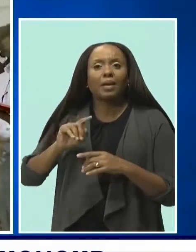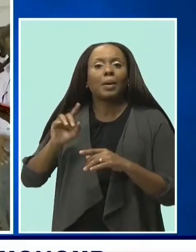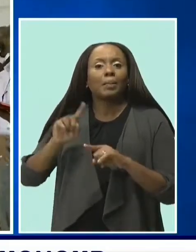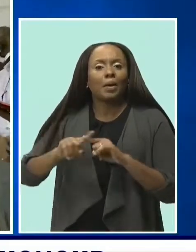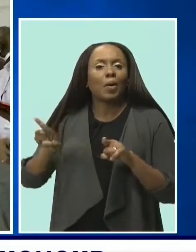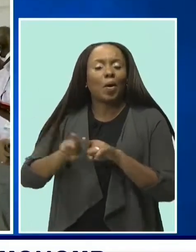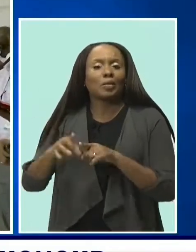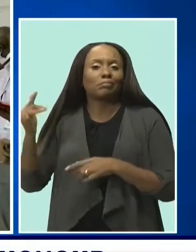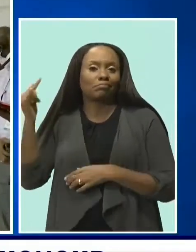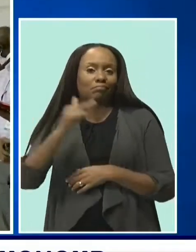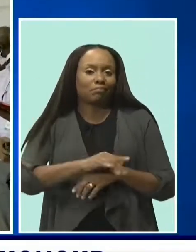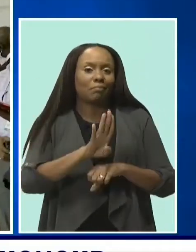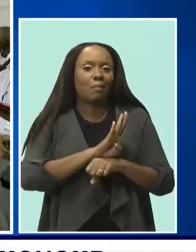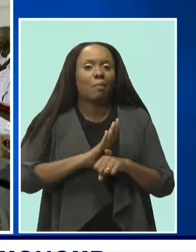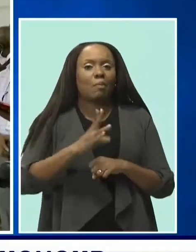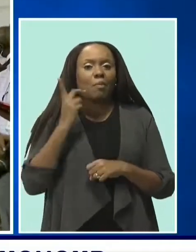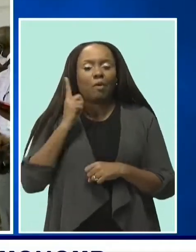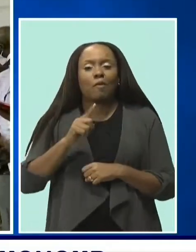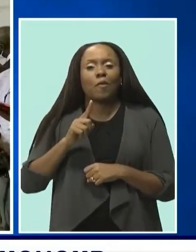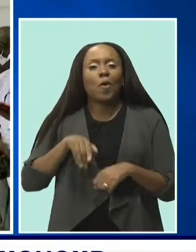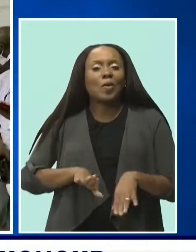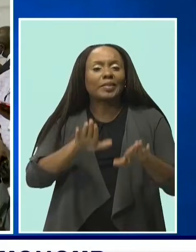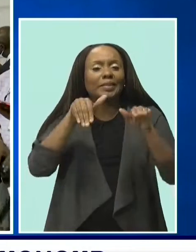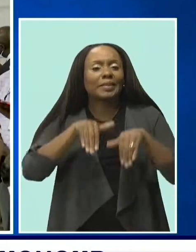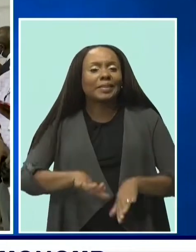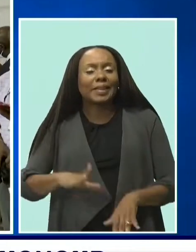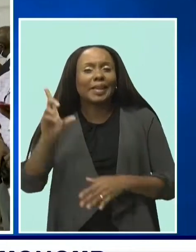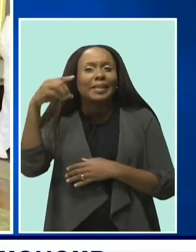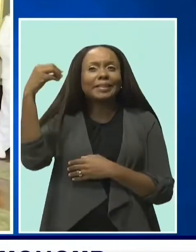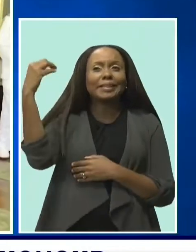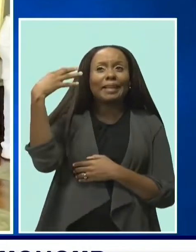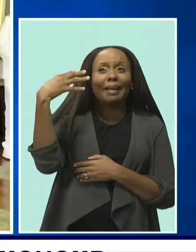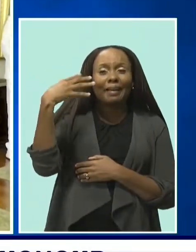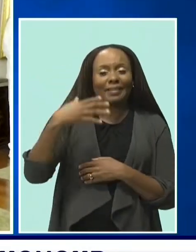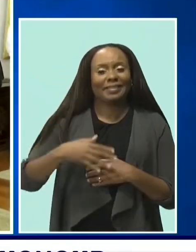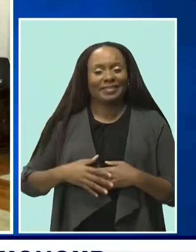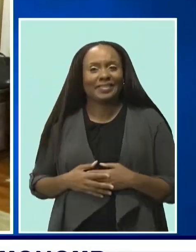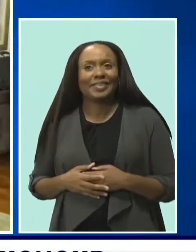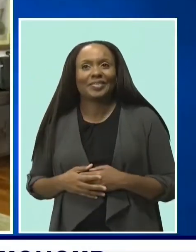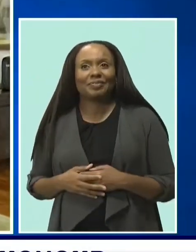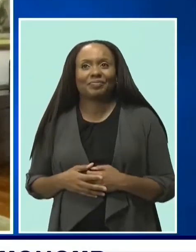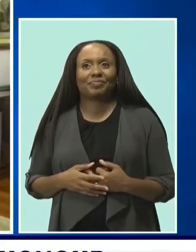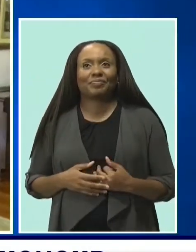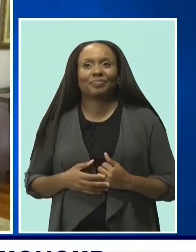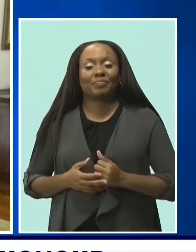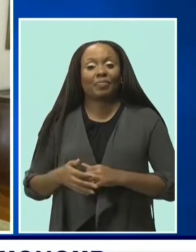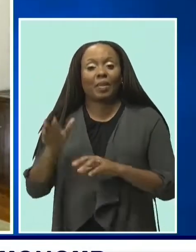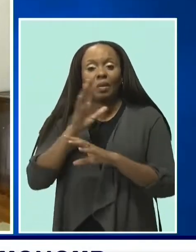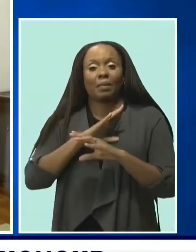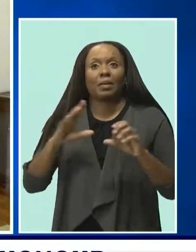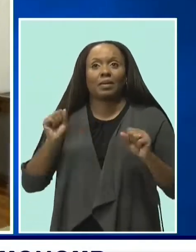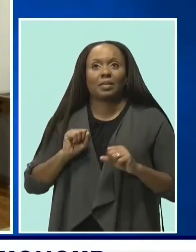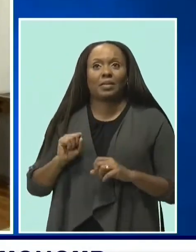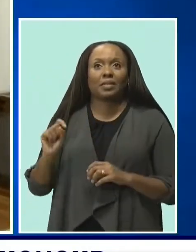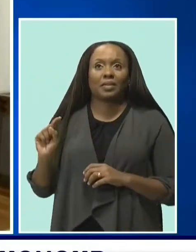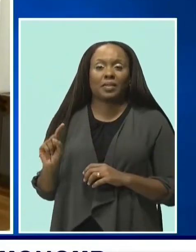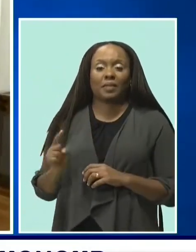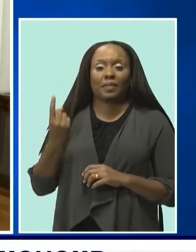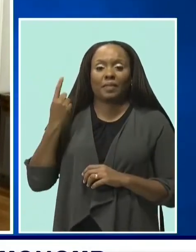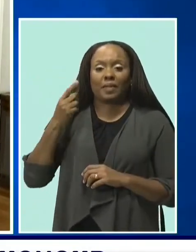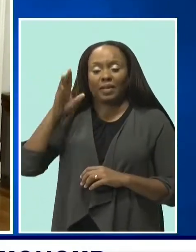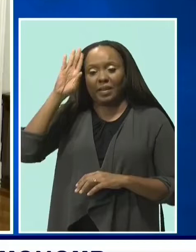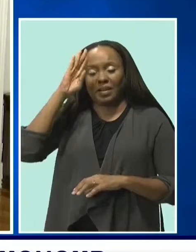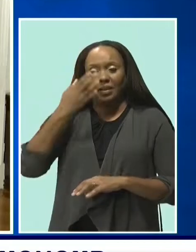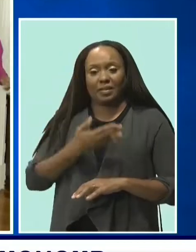opportunity for joint marketing of our 2 destinations. President Uhuru Kenyatta is the first son of the founding president